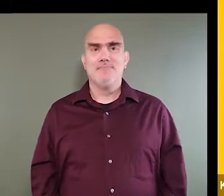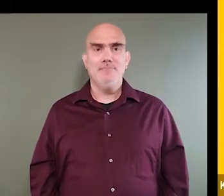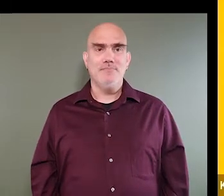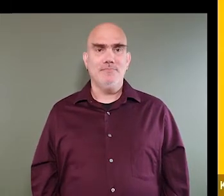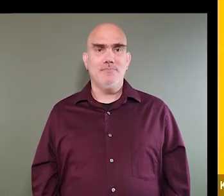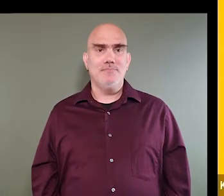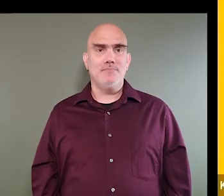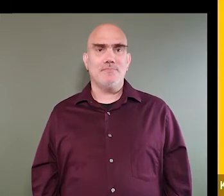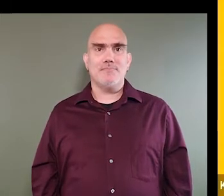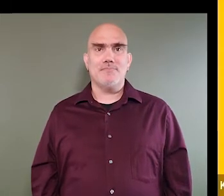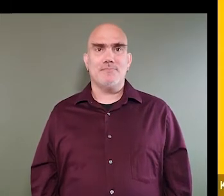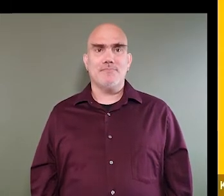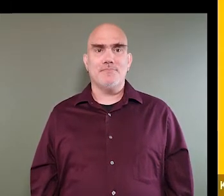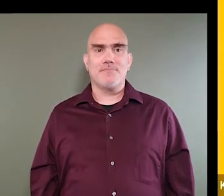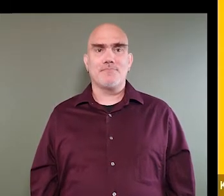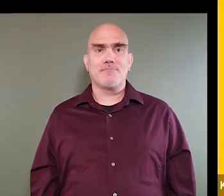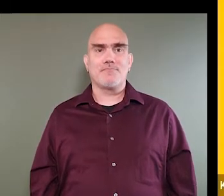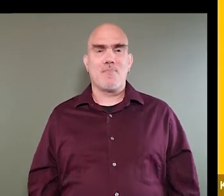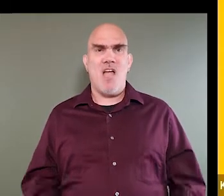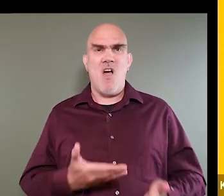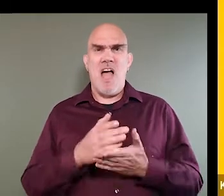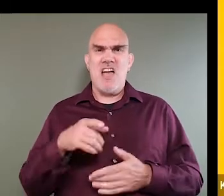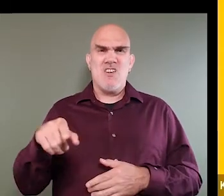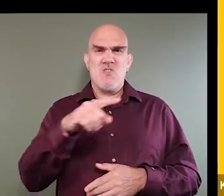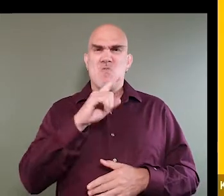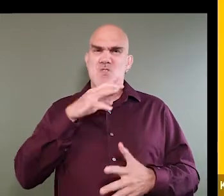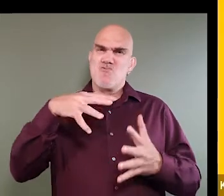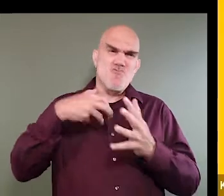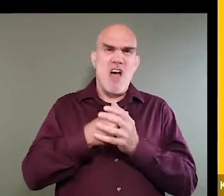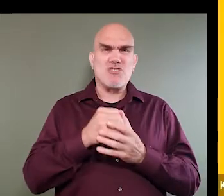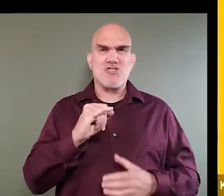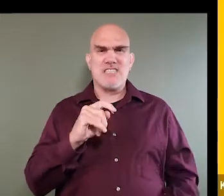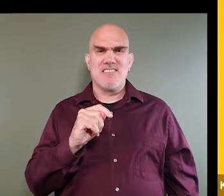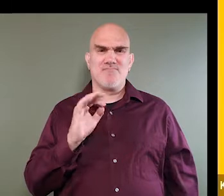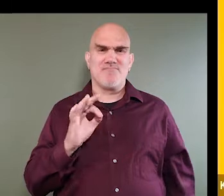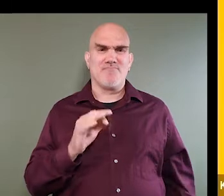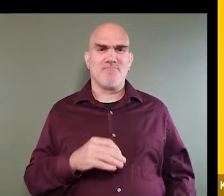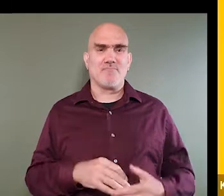Woo. All right. You guys are crushing it.